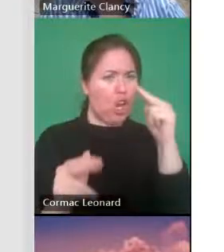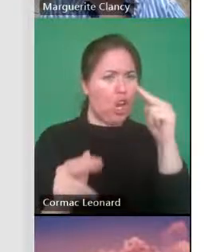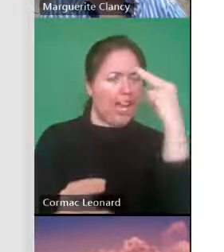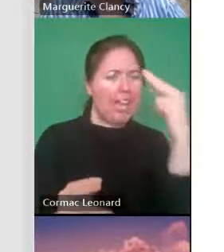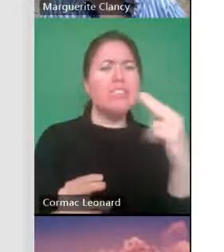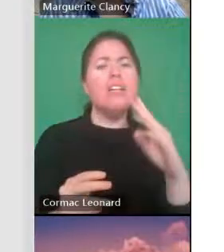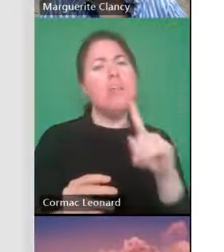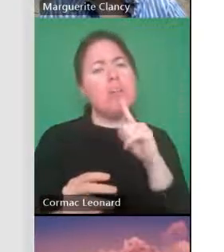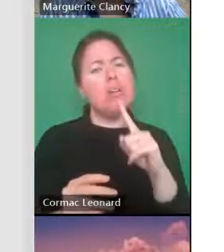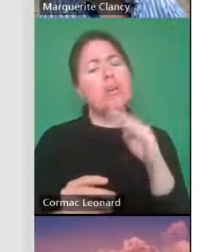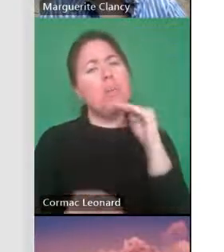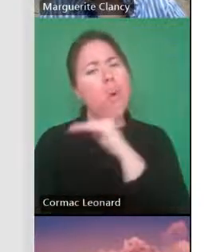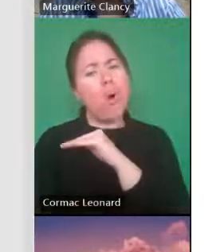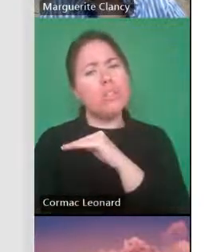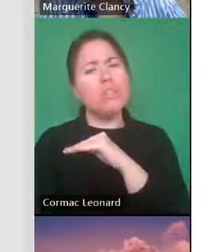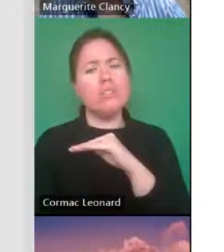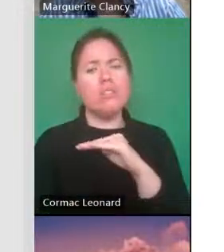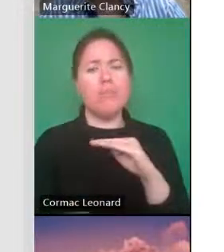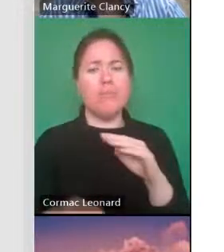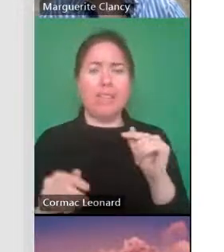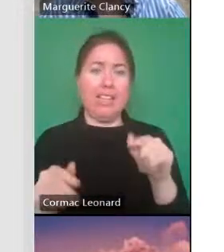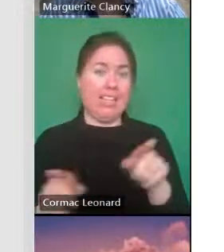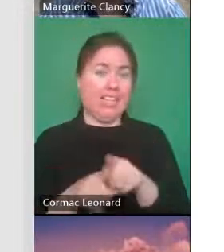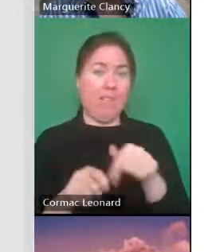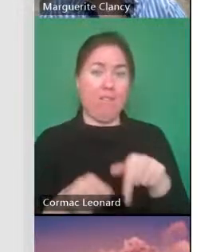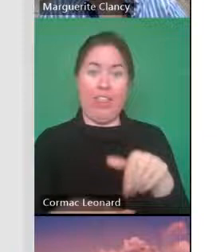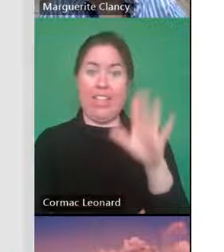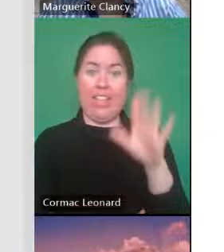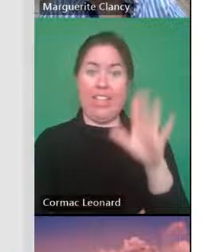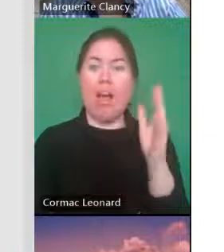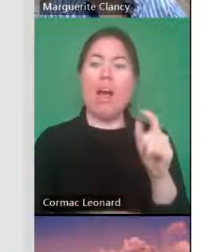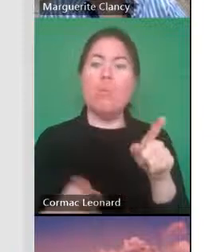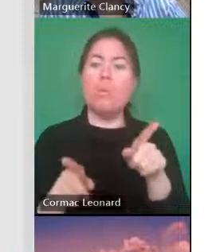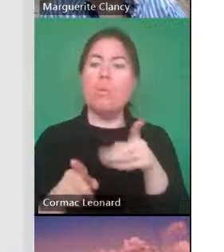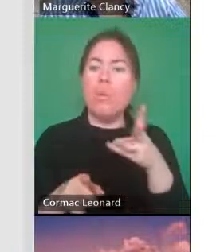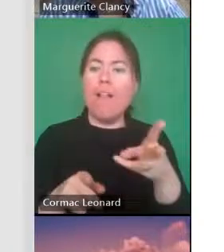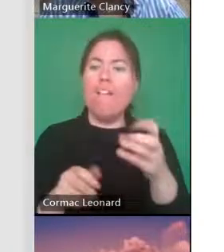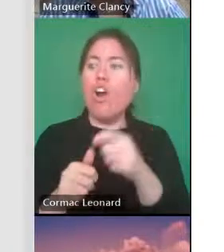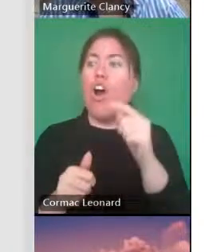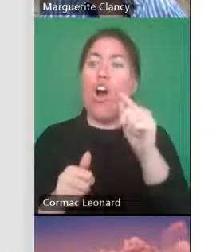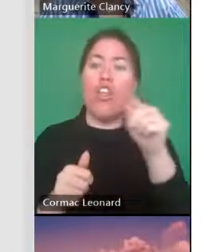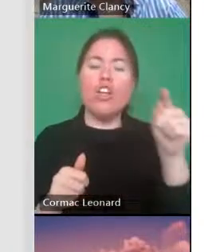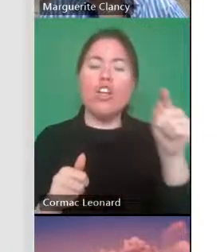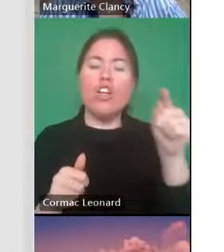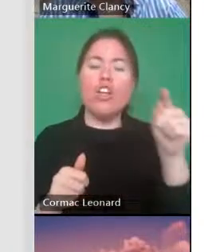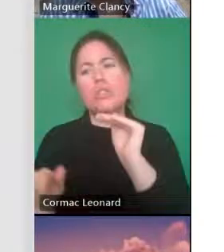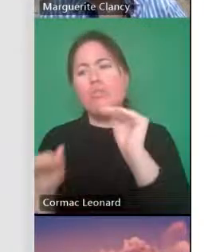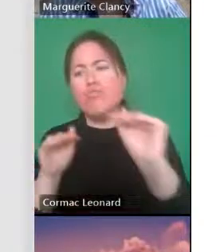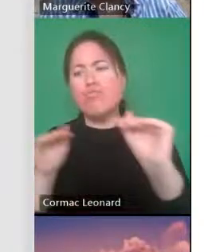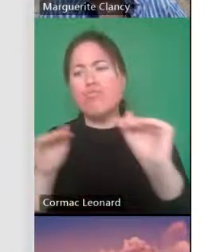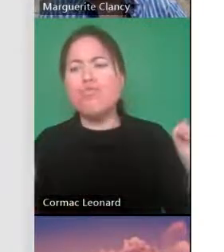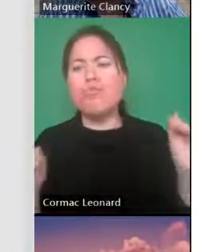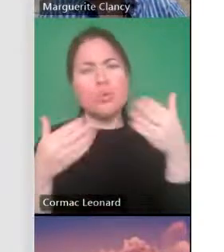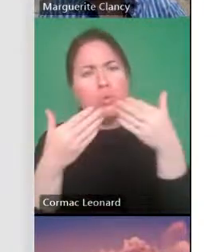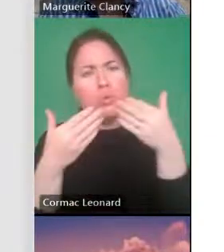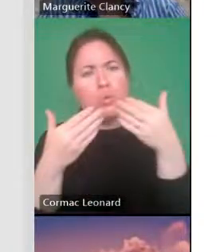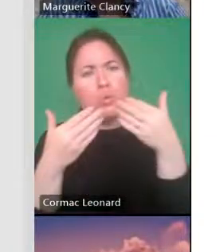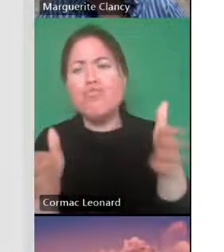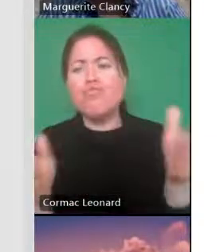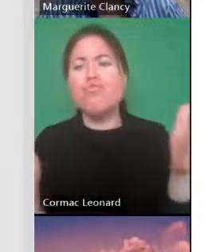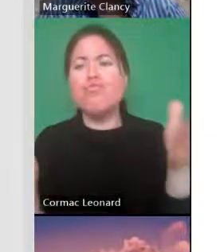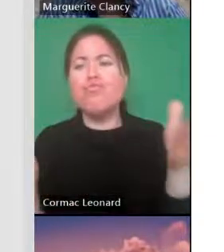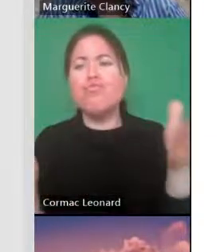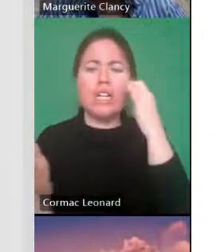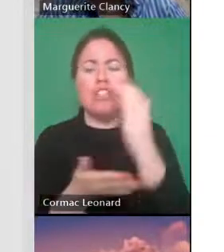really important point and why we've done this webinar, and we'll do further in areas, is the reach of the message. That people might be coming to this for the first